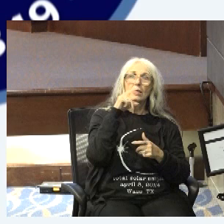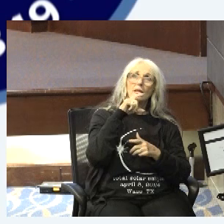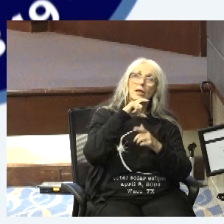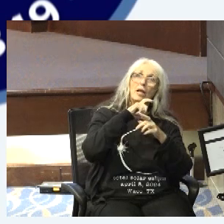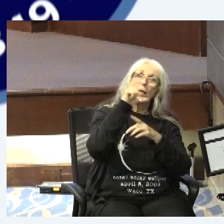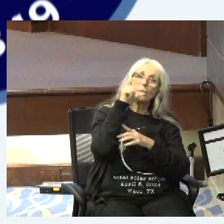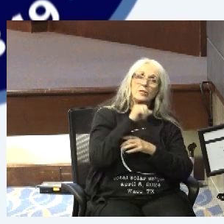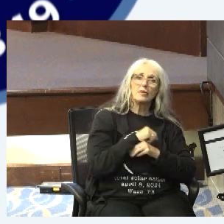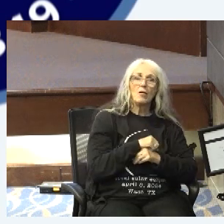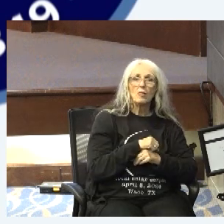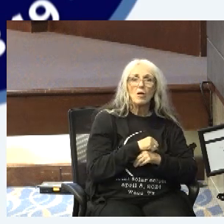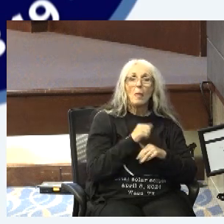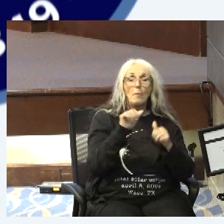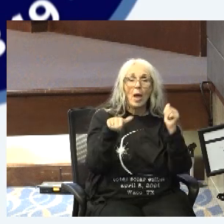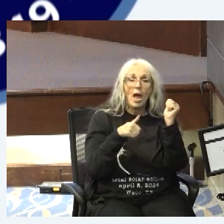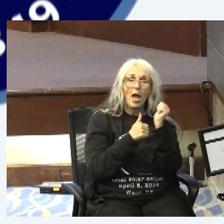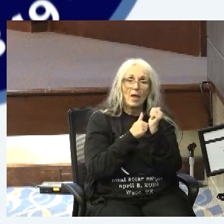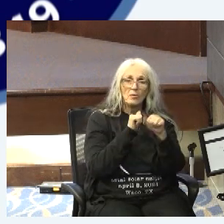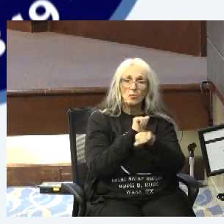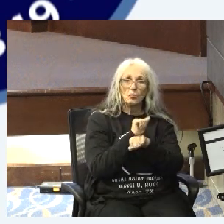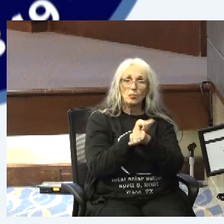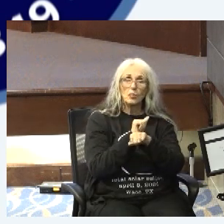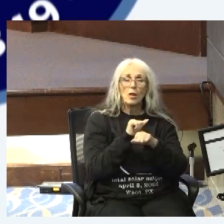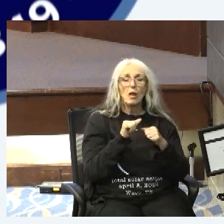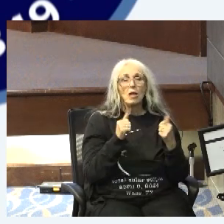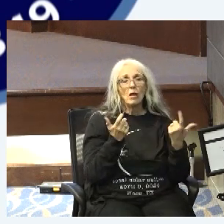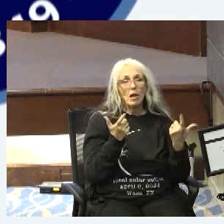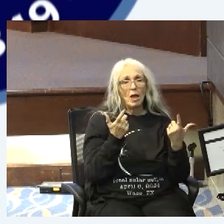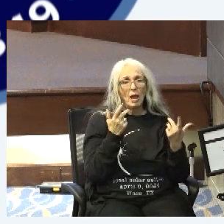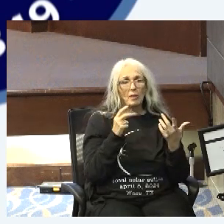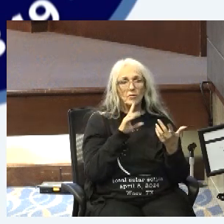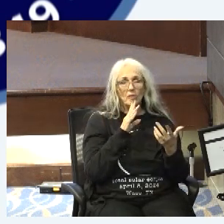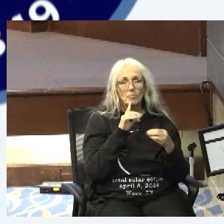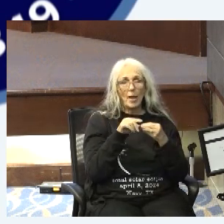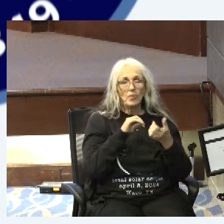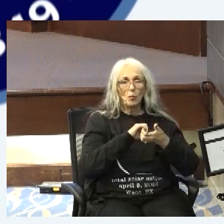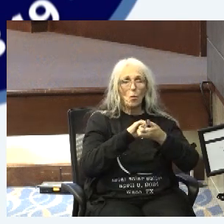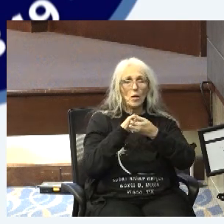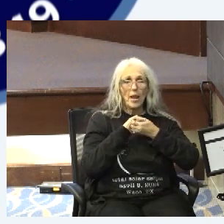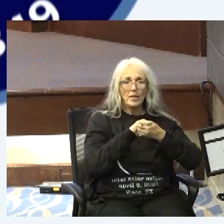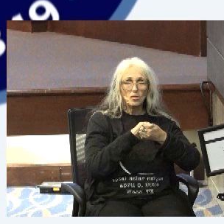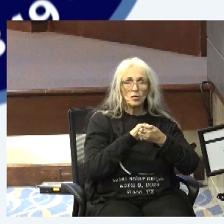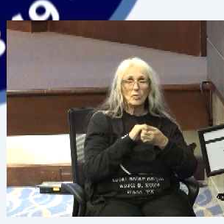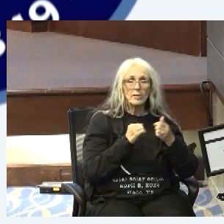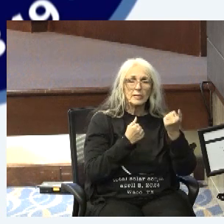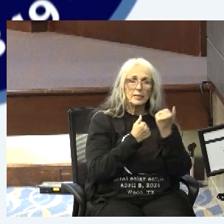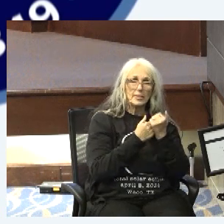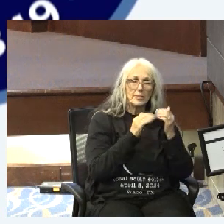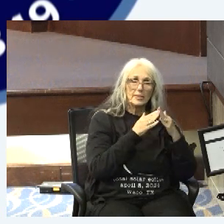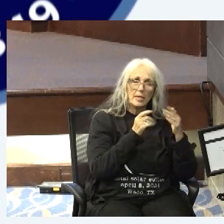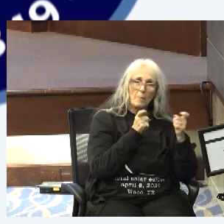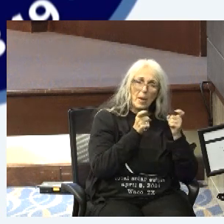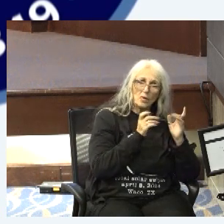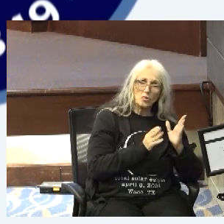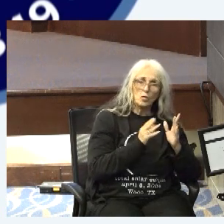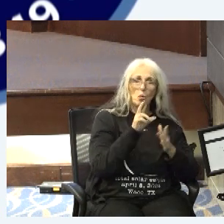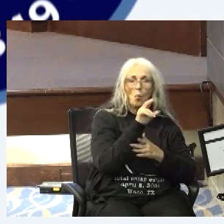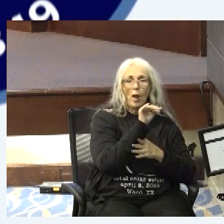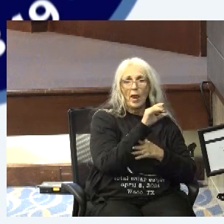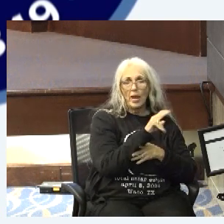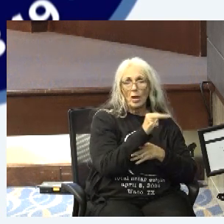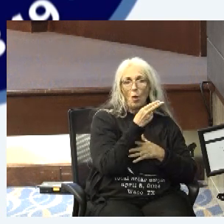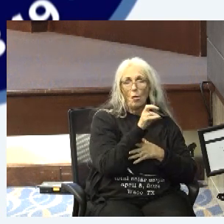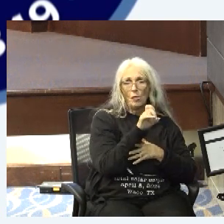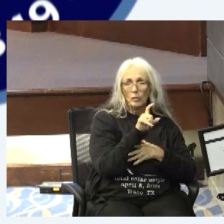A lot of behind the scenes work, as I mentioned, and that coordination starts with our assistant city manager team led by Ryan Holt on the